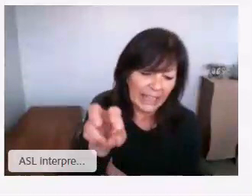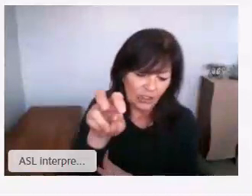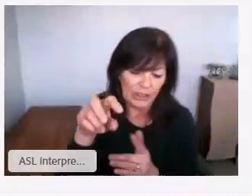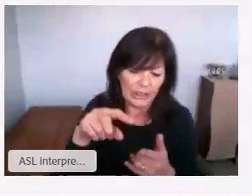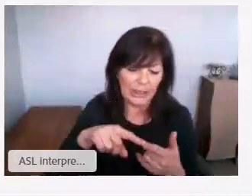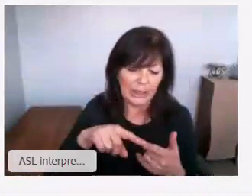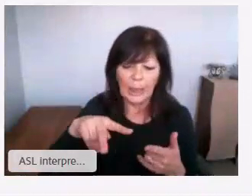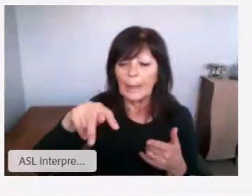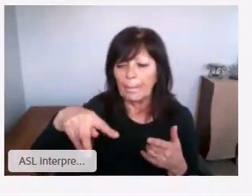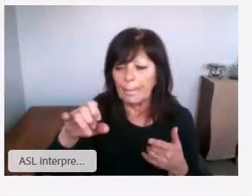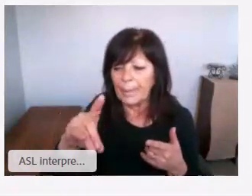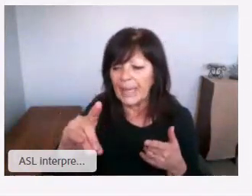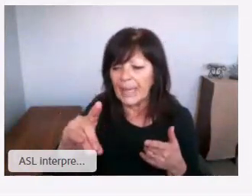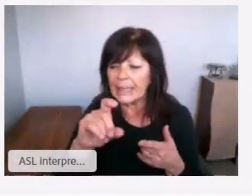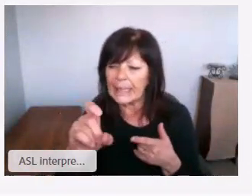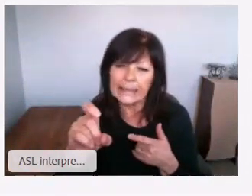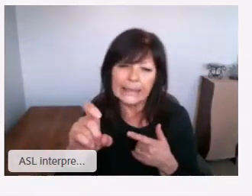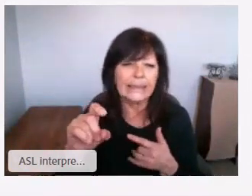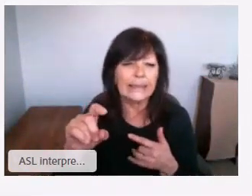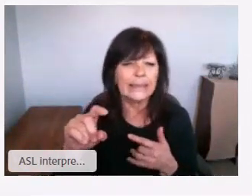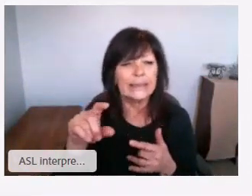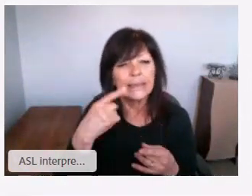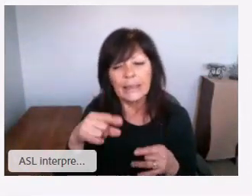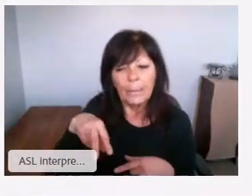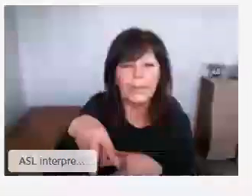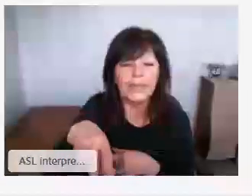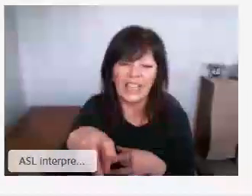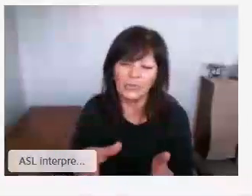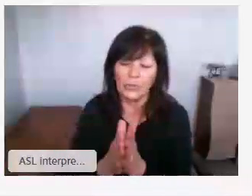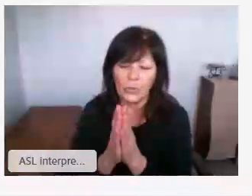the pedestrian actuation request, and